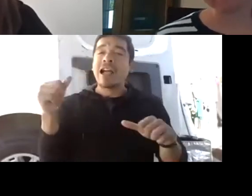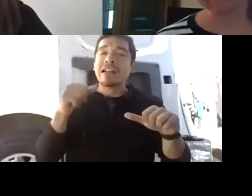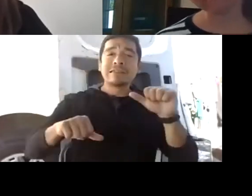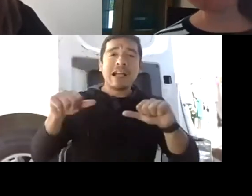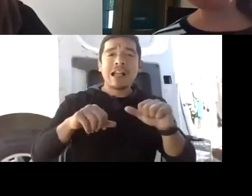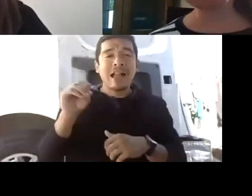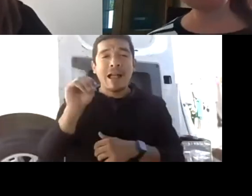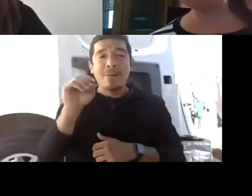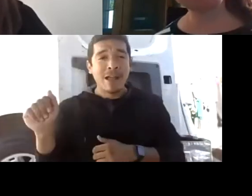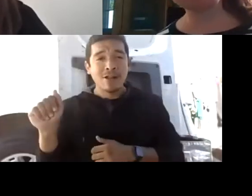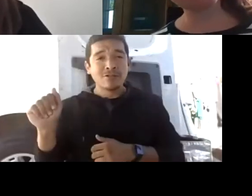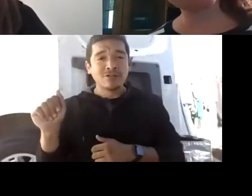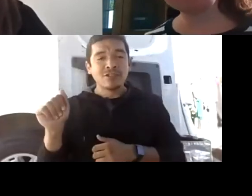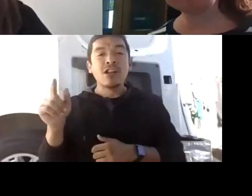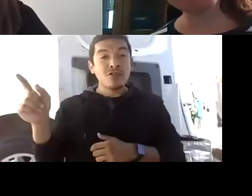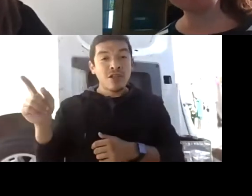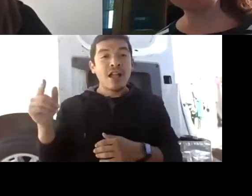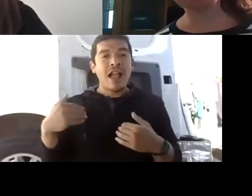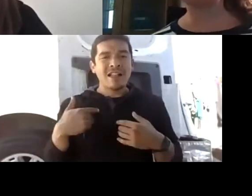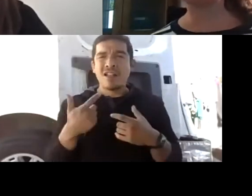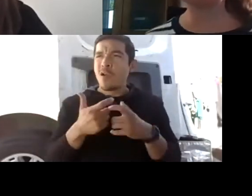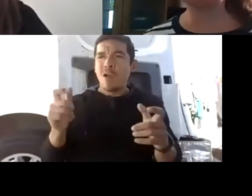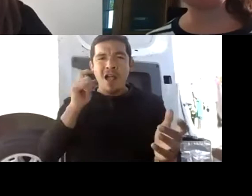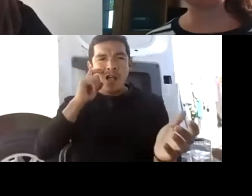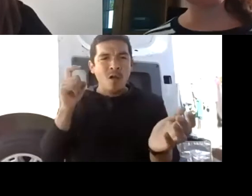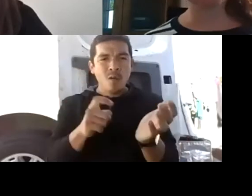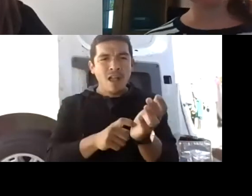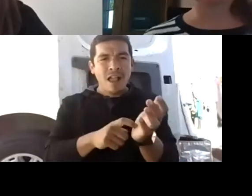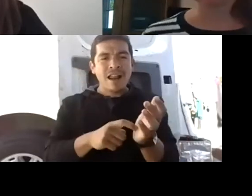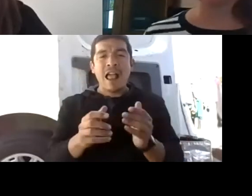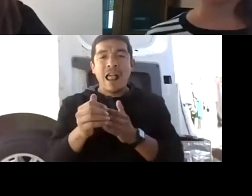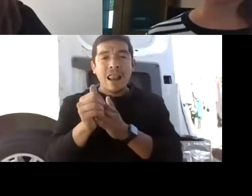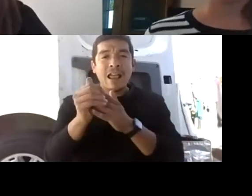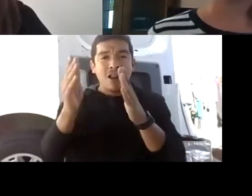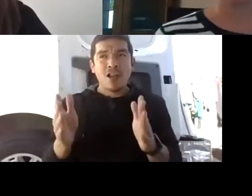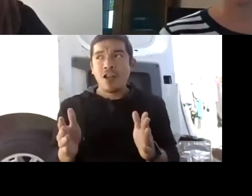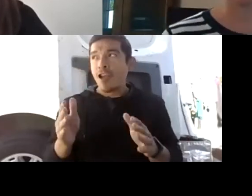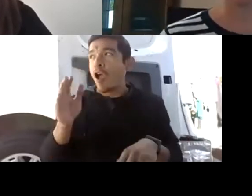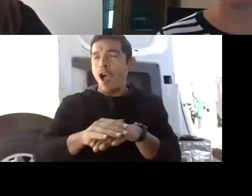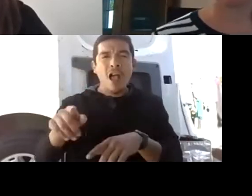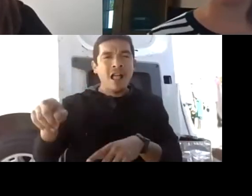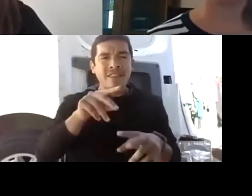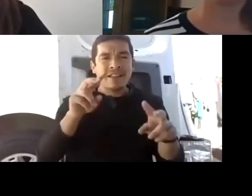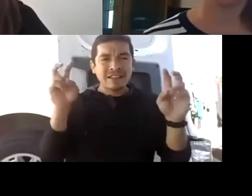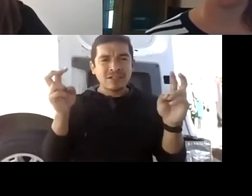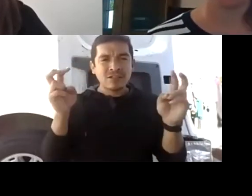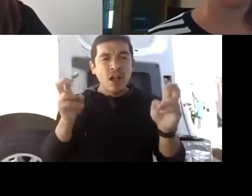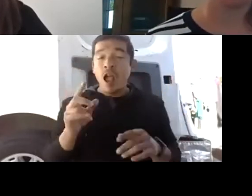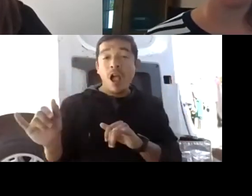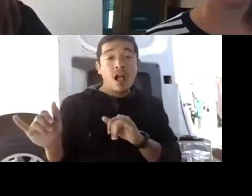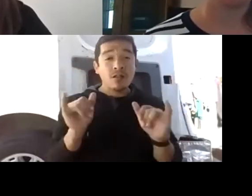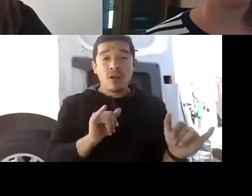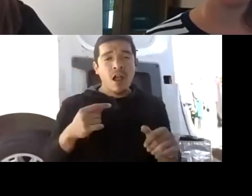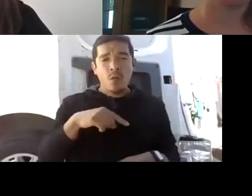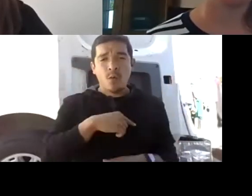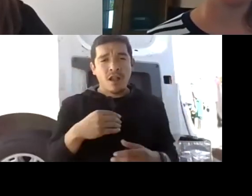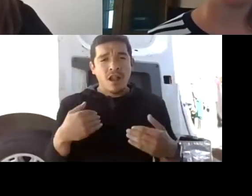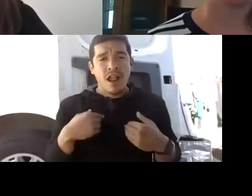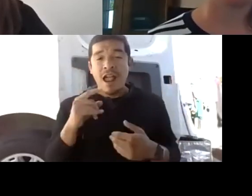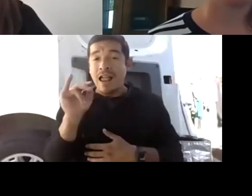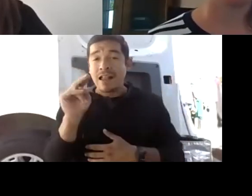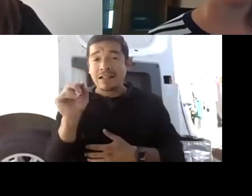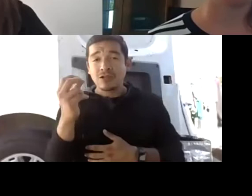Hopkins. She is widely recognized as a thought leader on these issues. Likewise, we have Tina